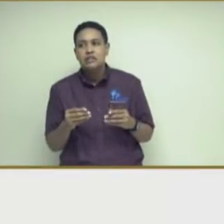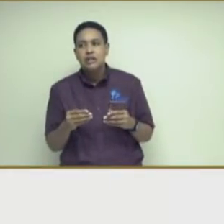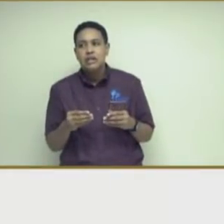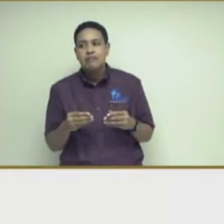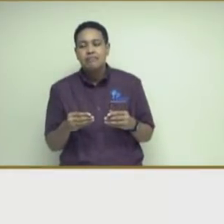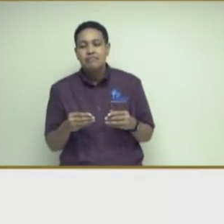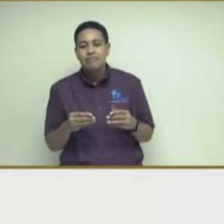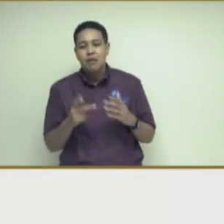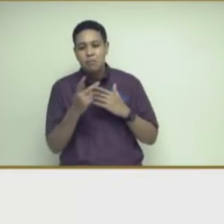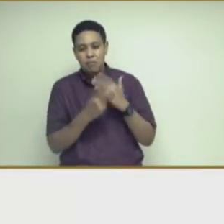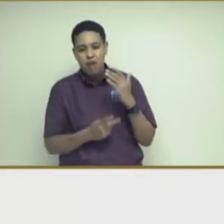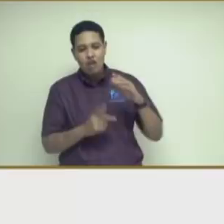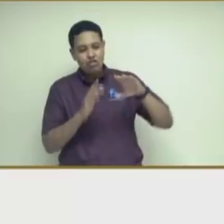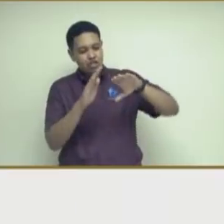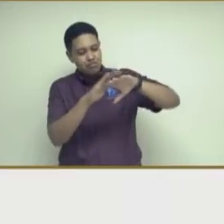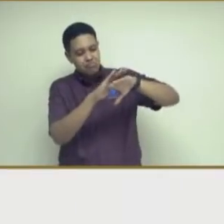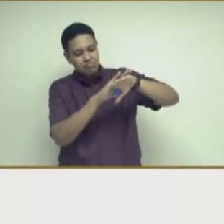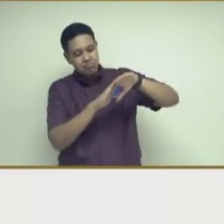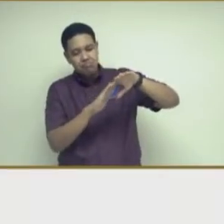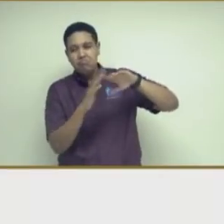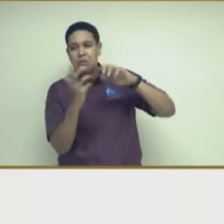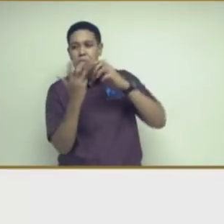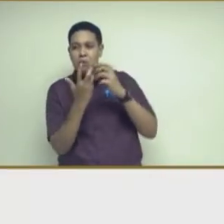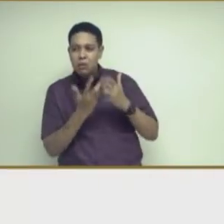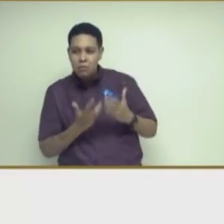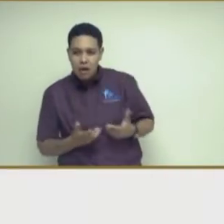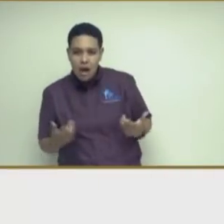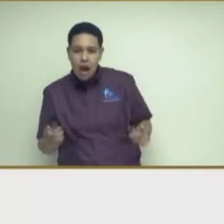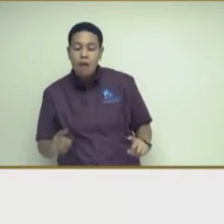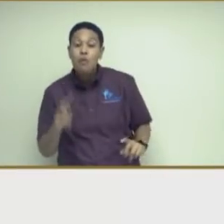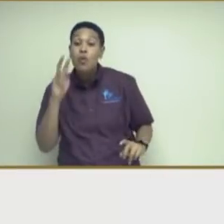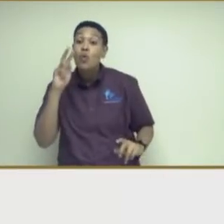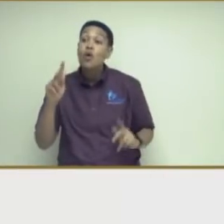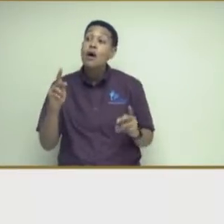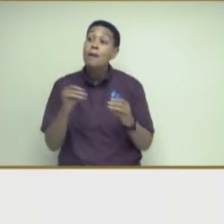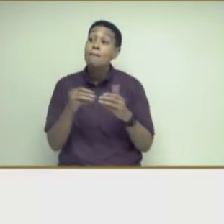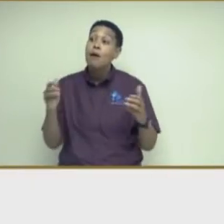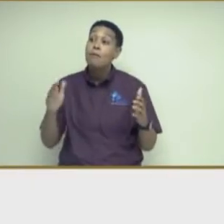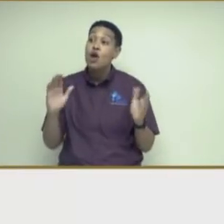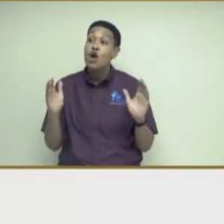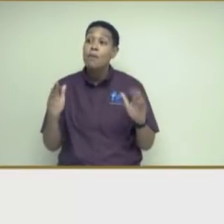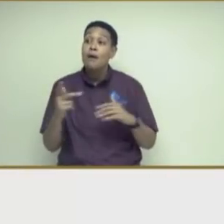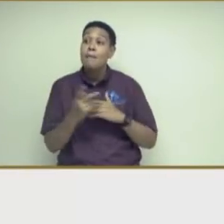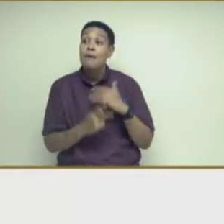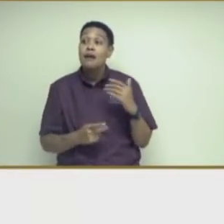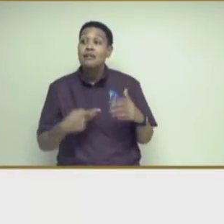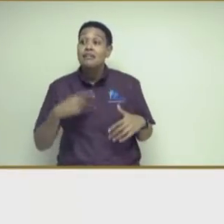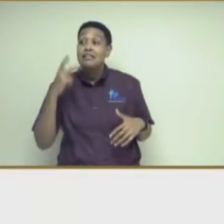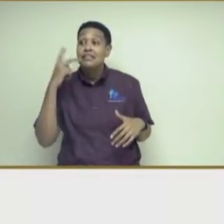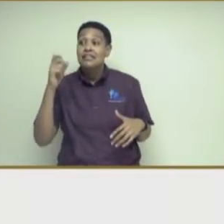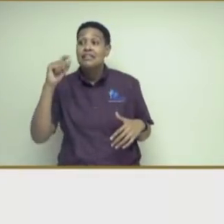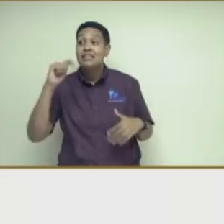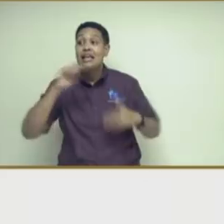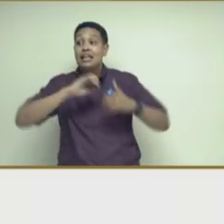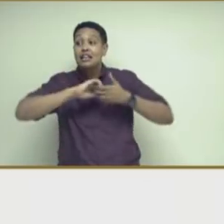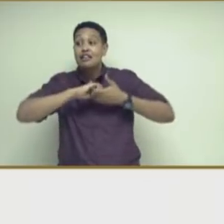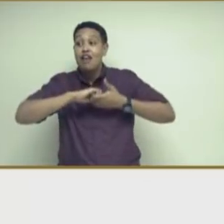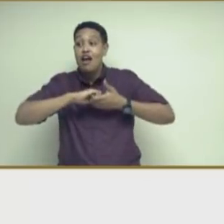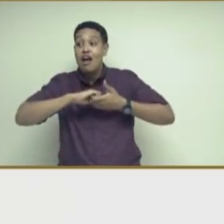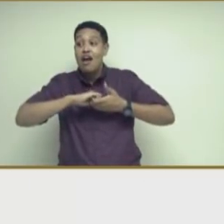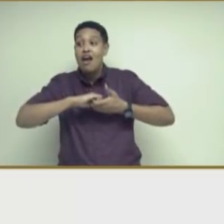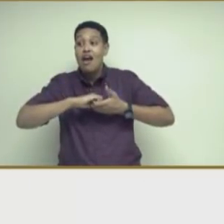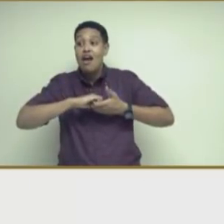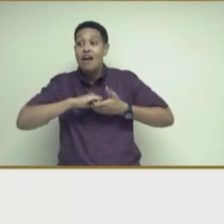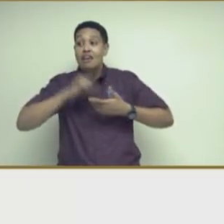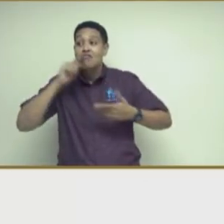at number of or proportion of the population by parish, we see that St. Thomas is